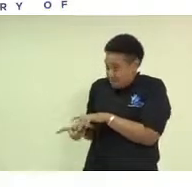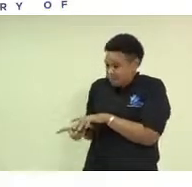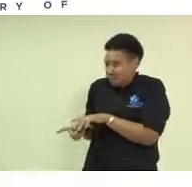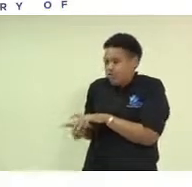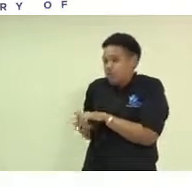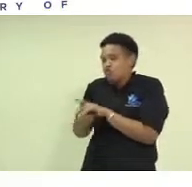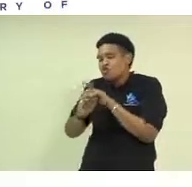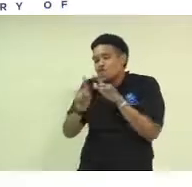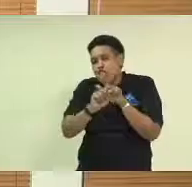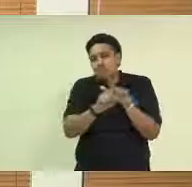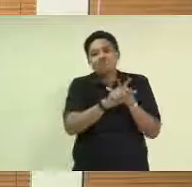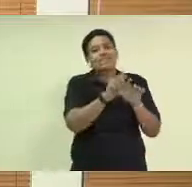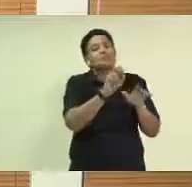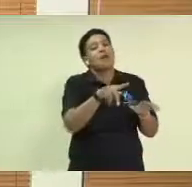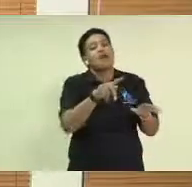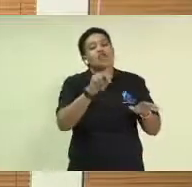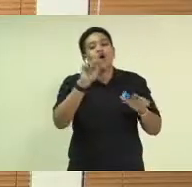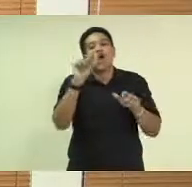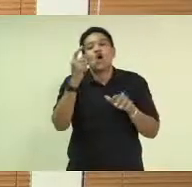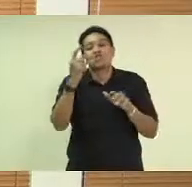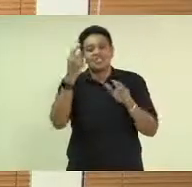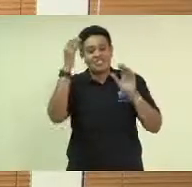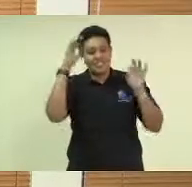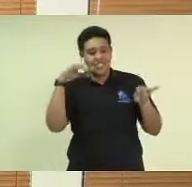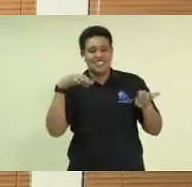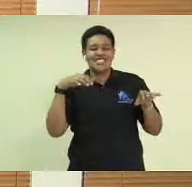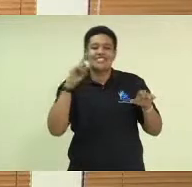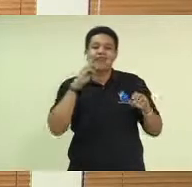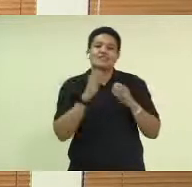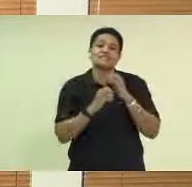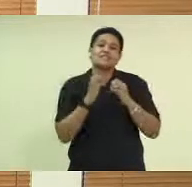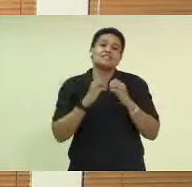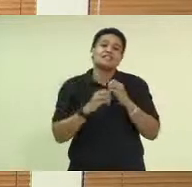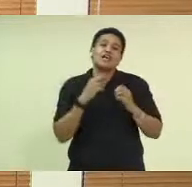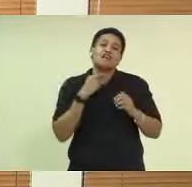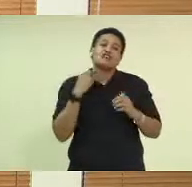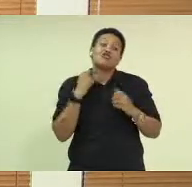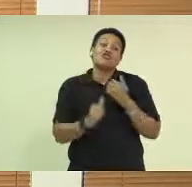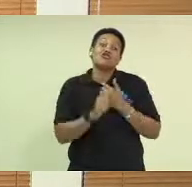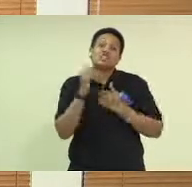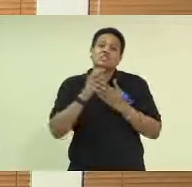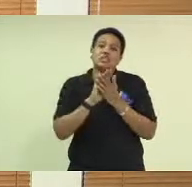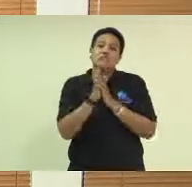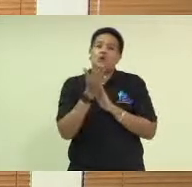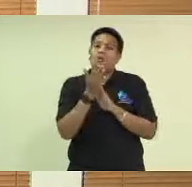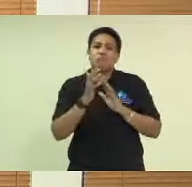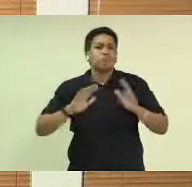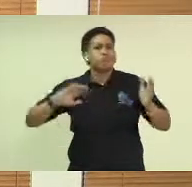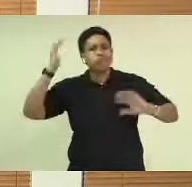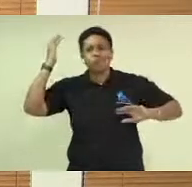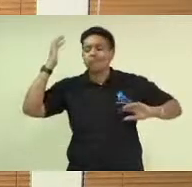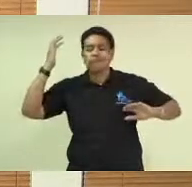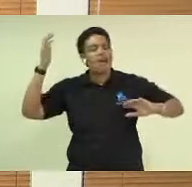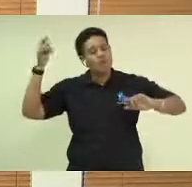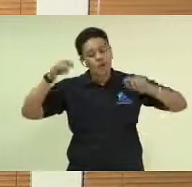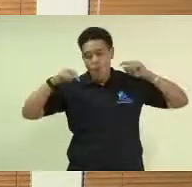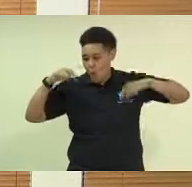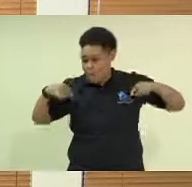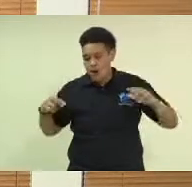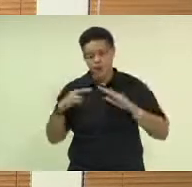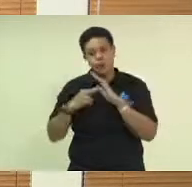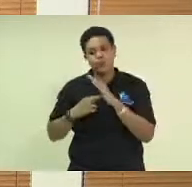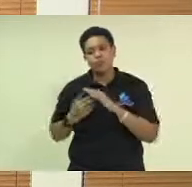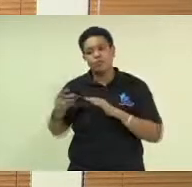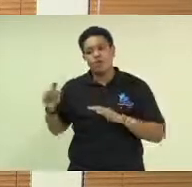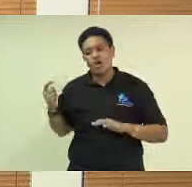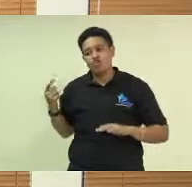of the original positions to correct a risk that becomes wayward and moves